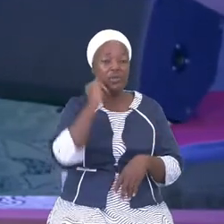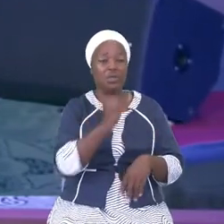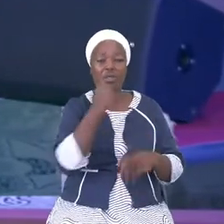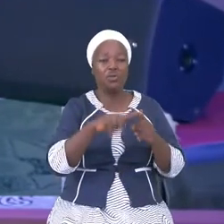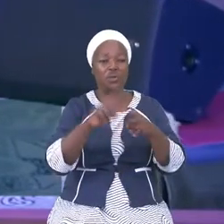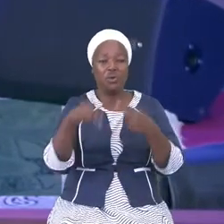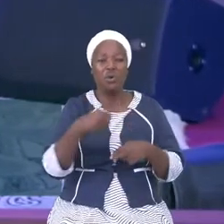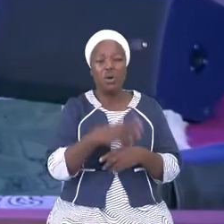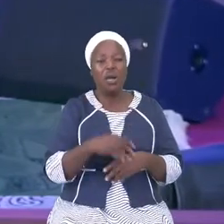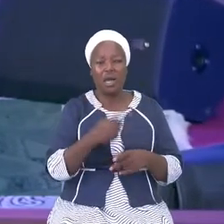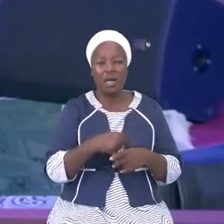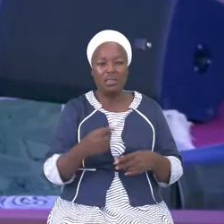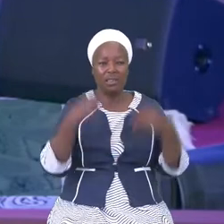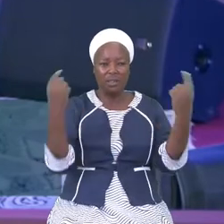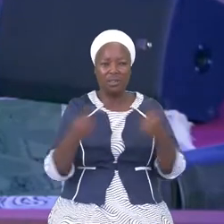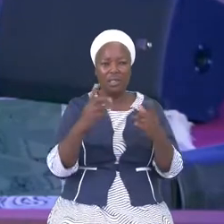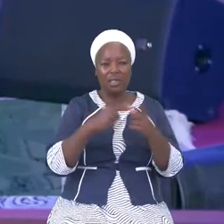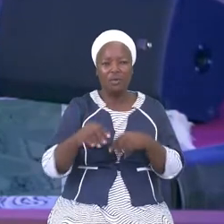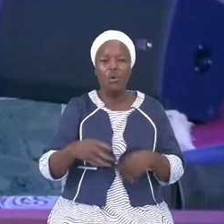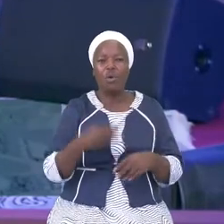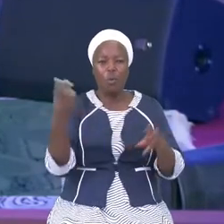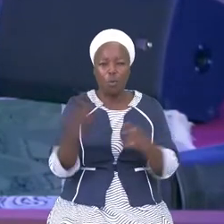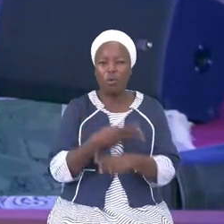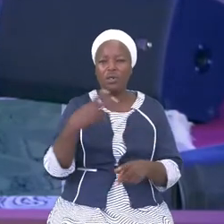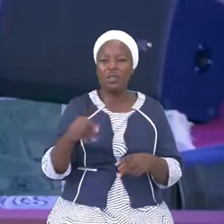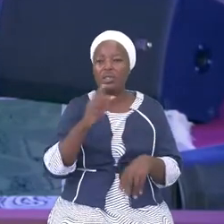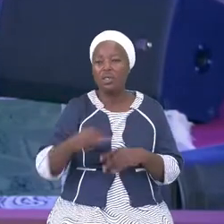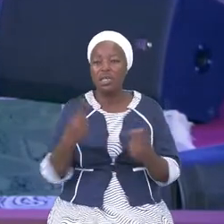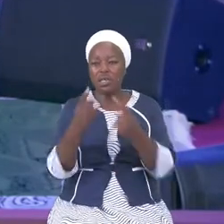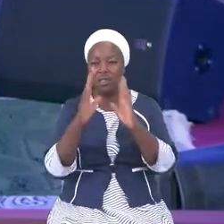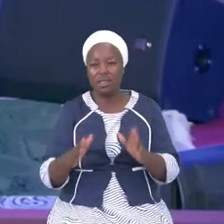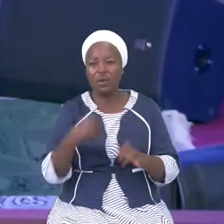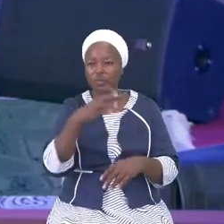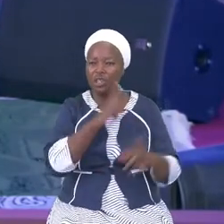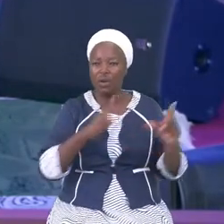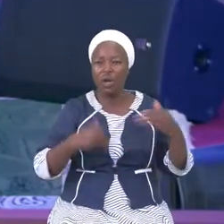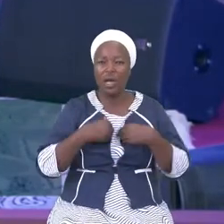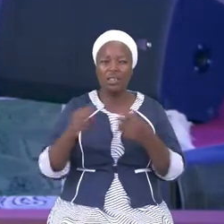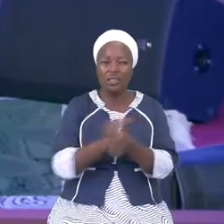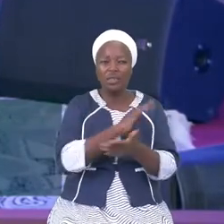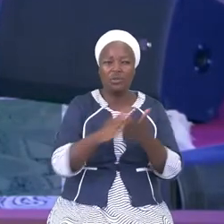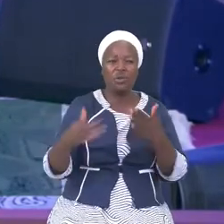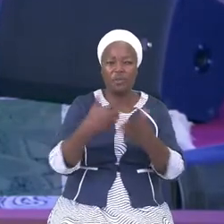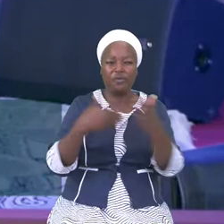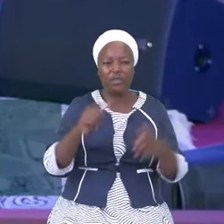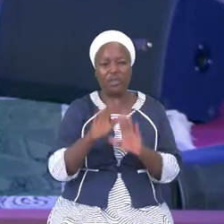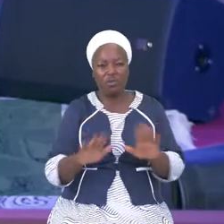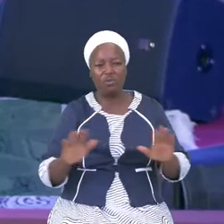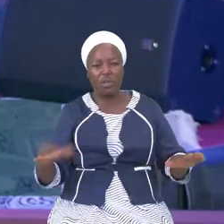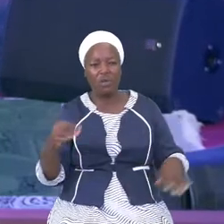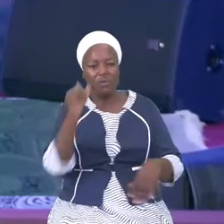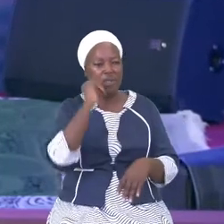than the heathen whom the Lord had destroyed before the children of Israel. Then